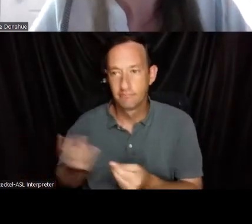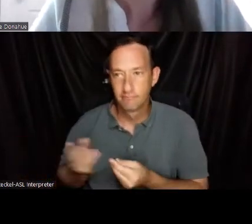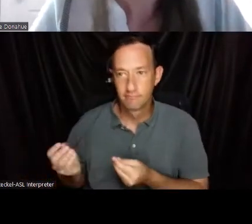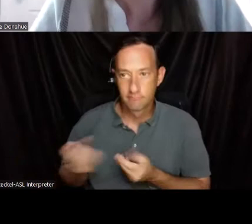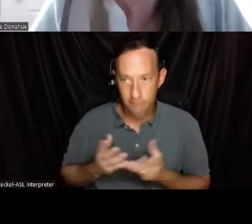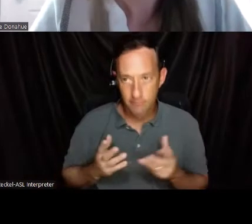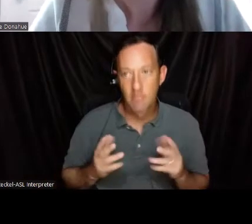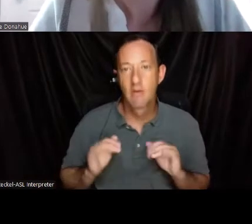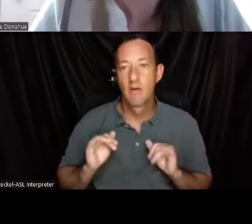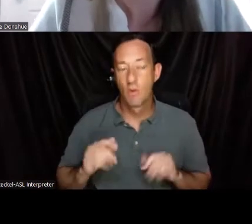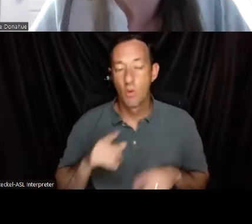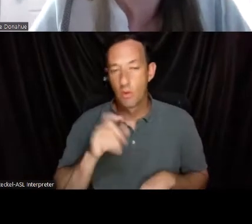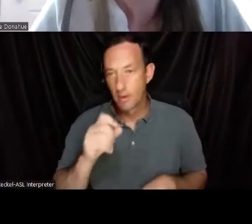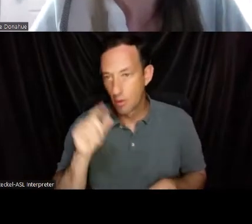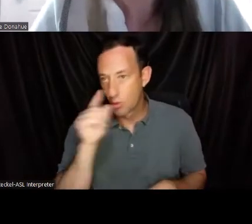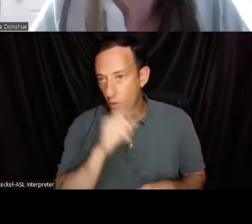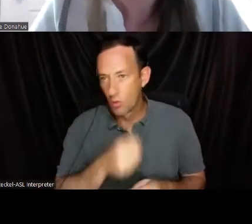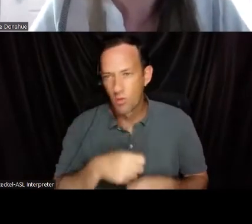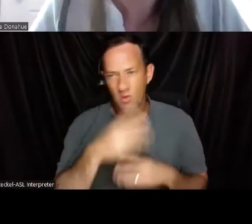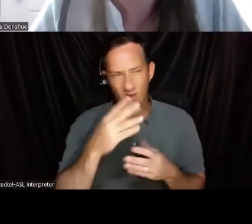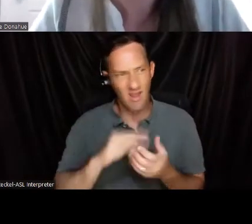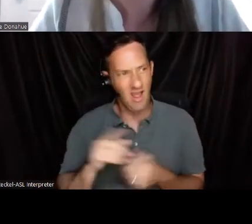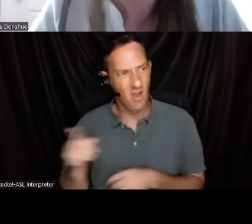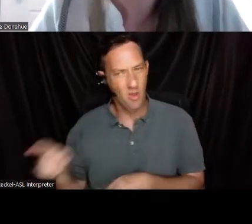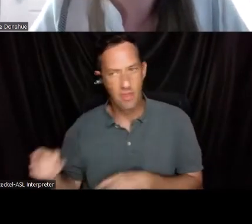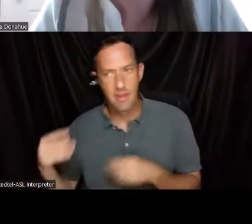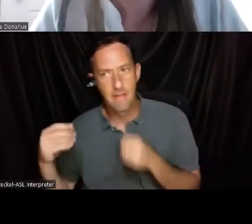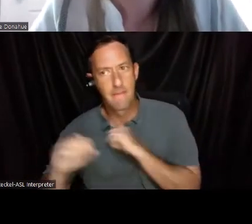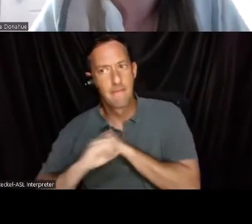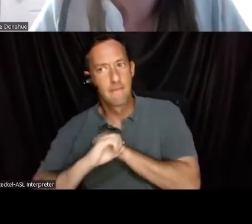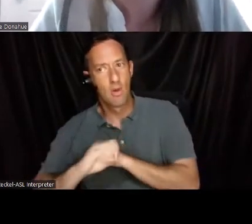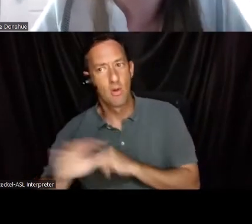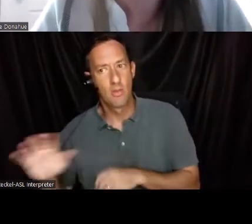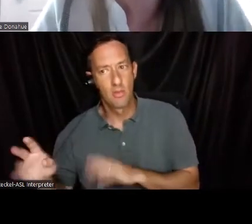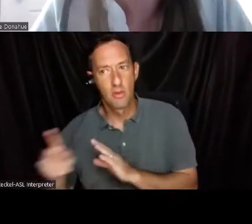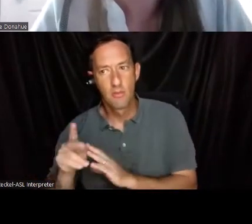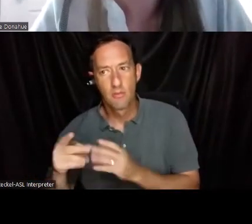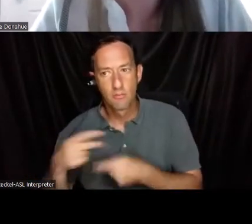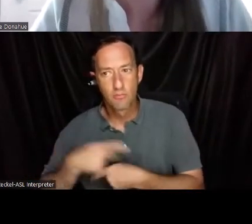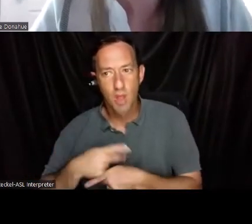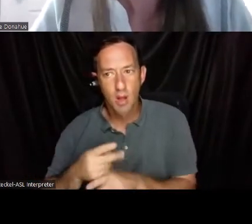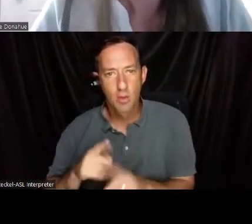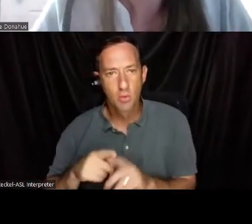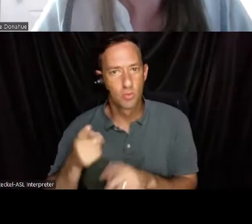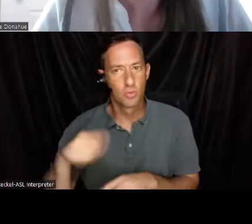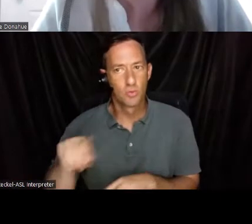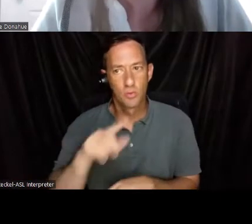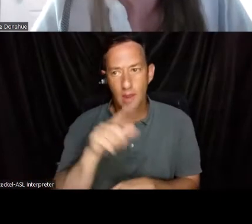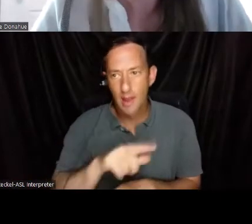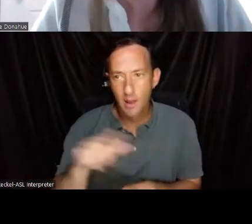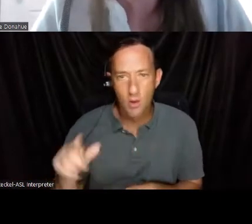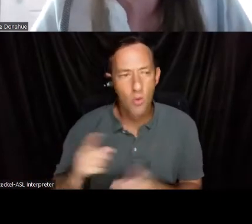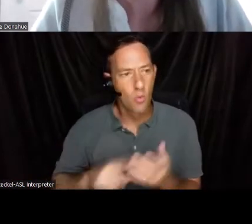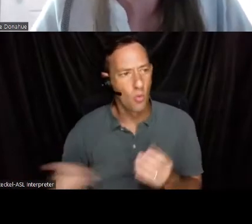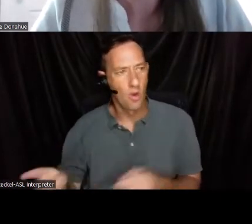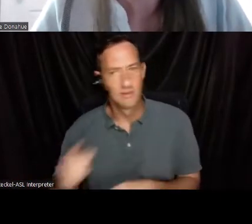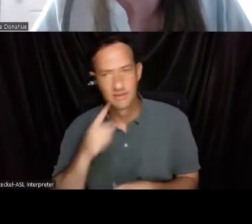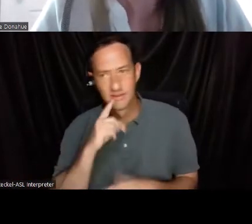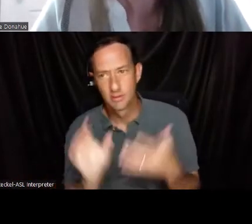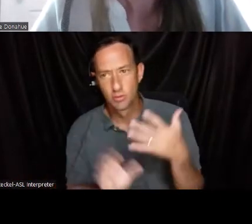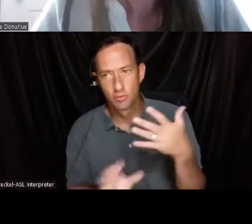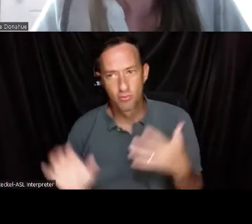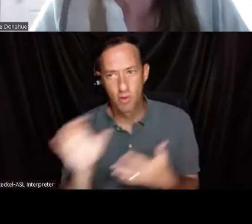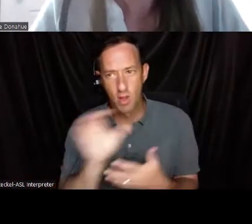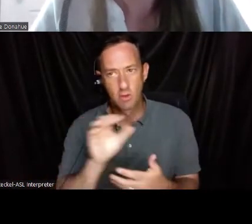out how is the third party screening company marketing its product to its clients? What are they saying are the criteria that can be